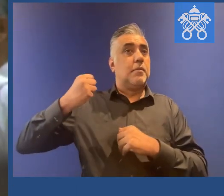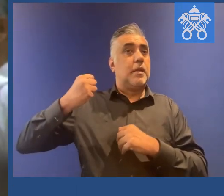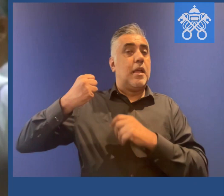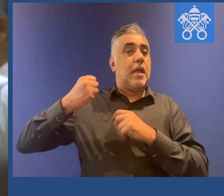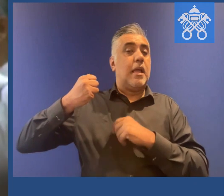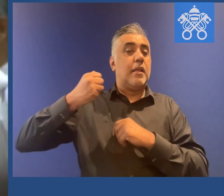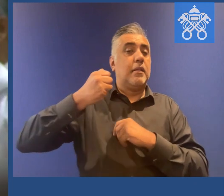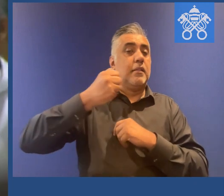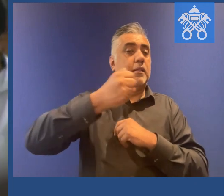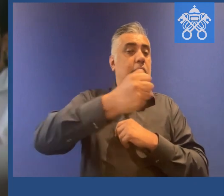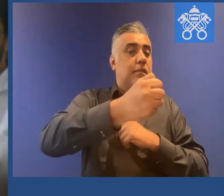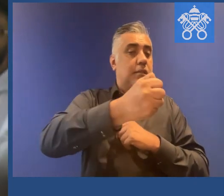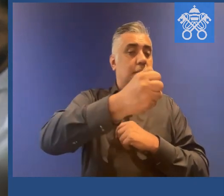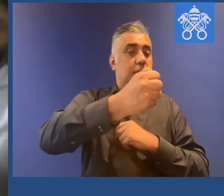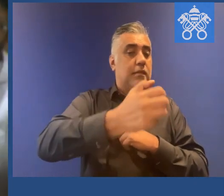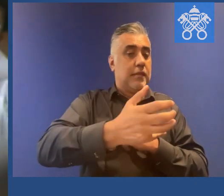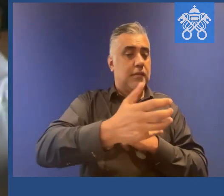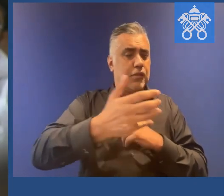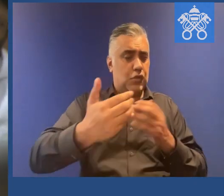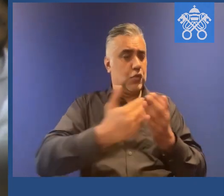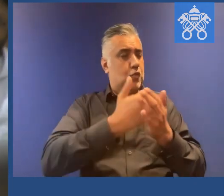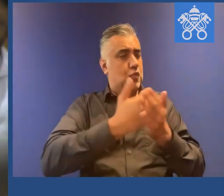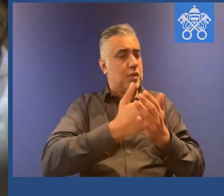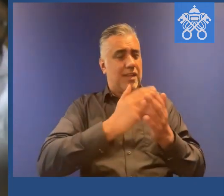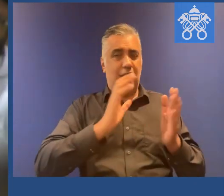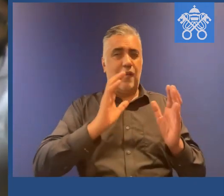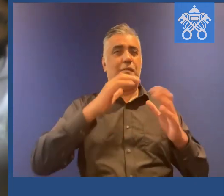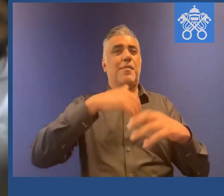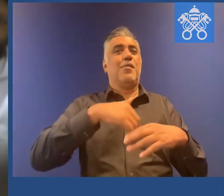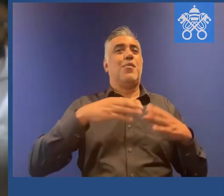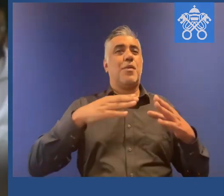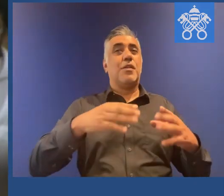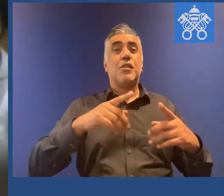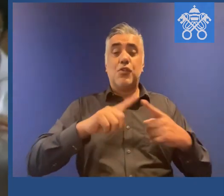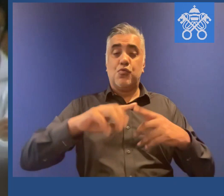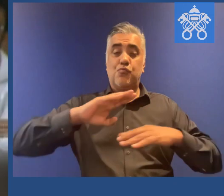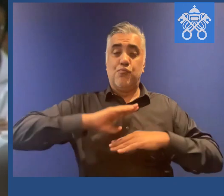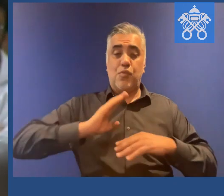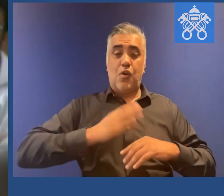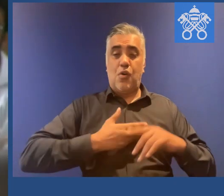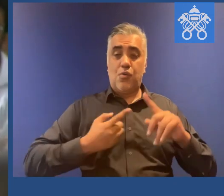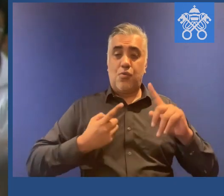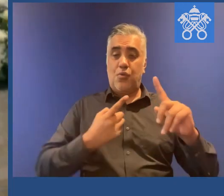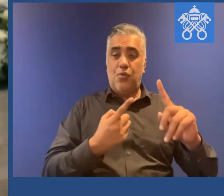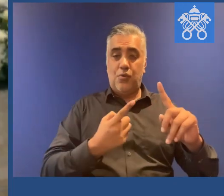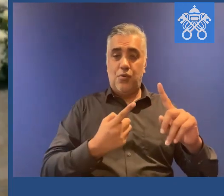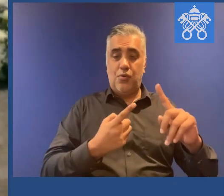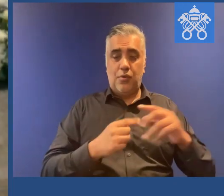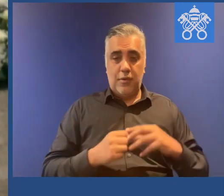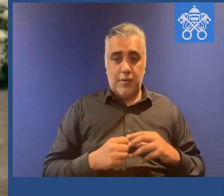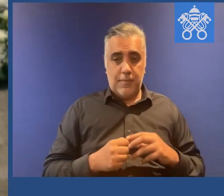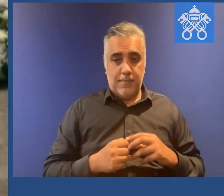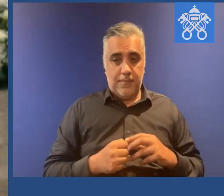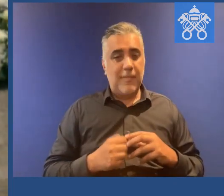leads us in new and unfamiliar ways towards our goal. Lived out under